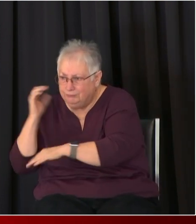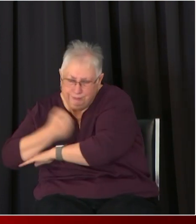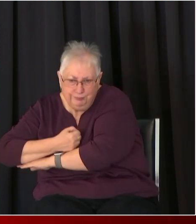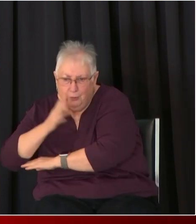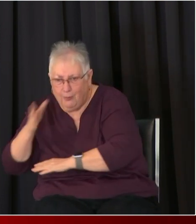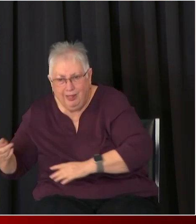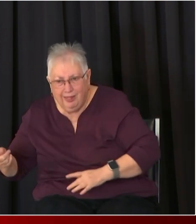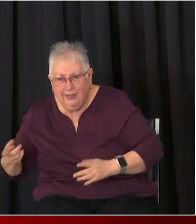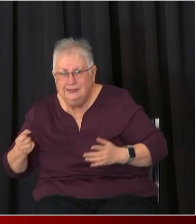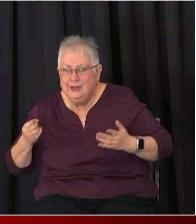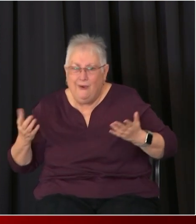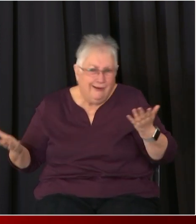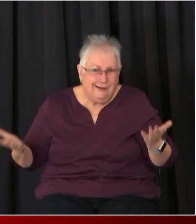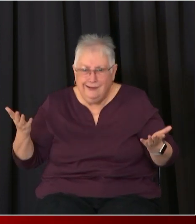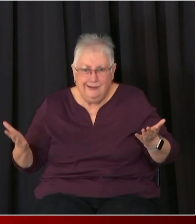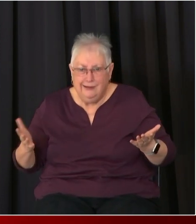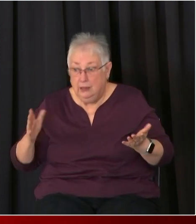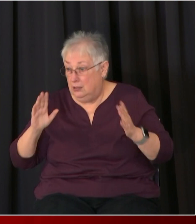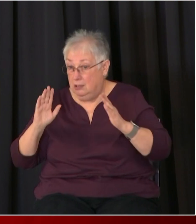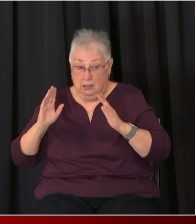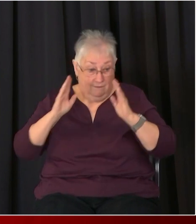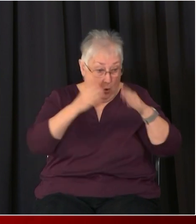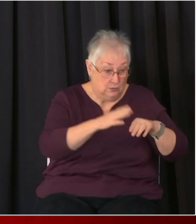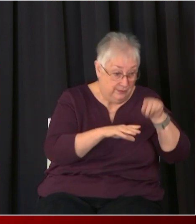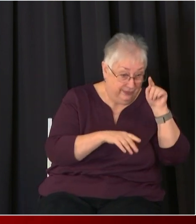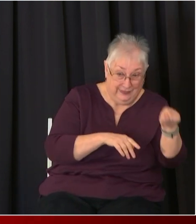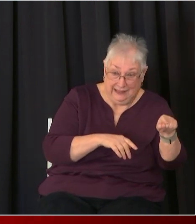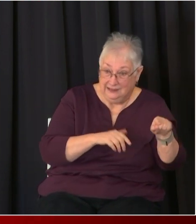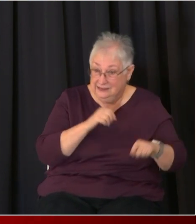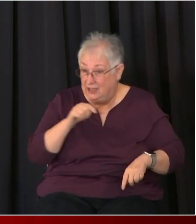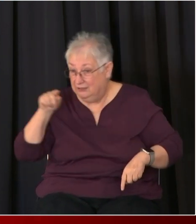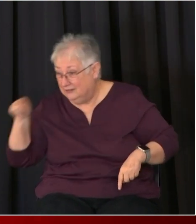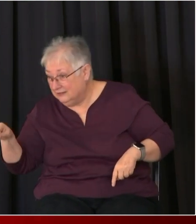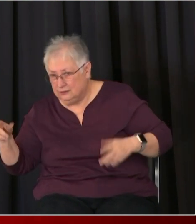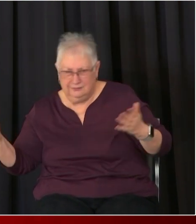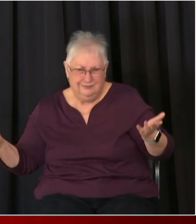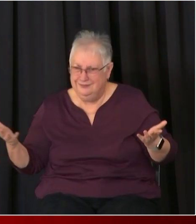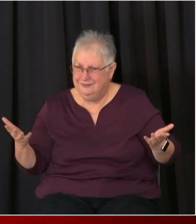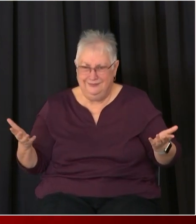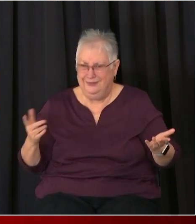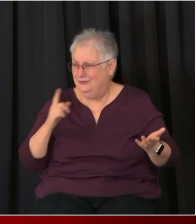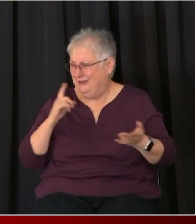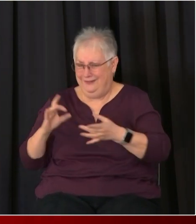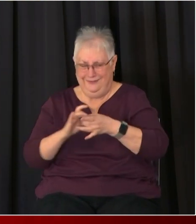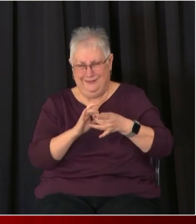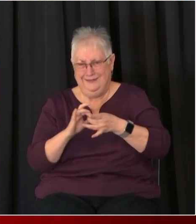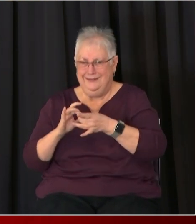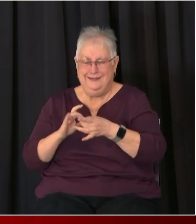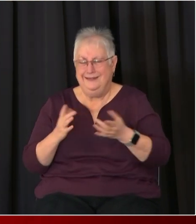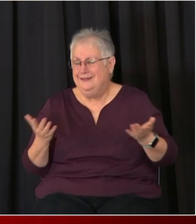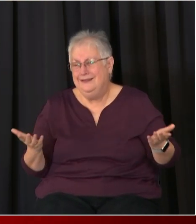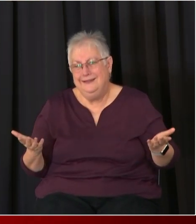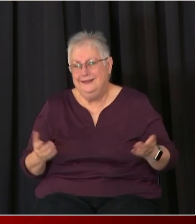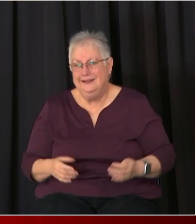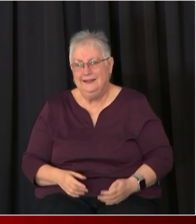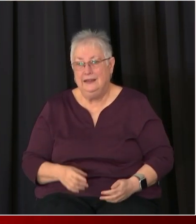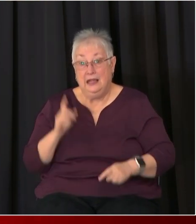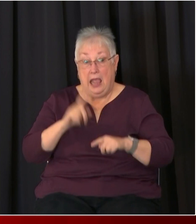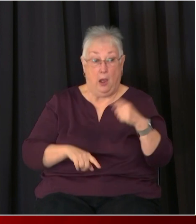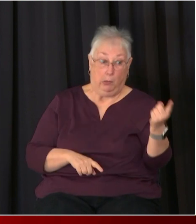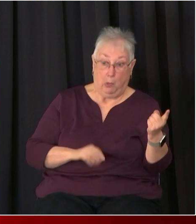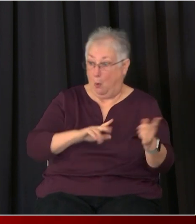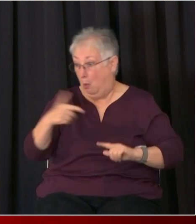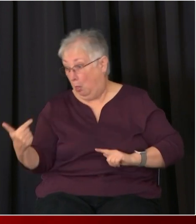not. I don't really know how that makes sense, but we need everybody to do the right thing.